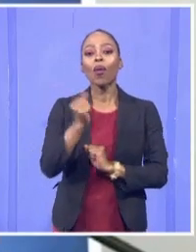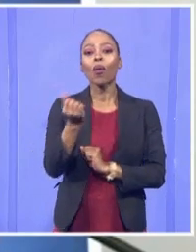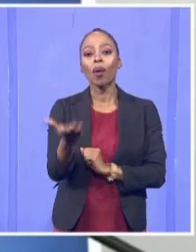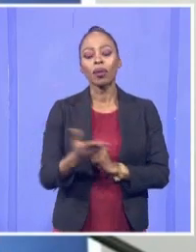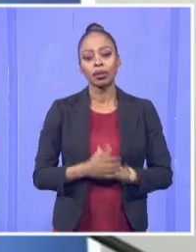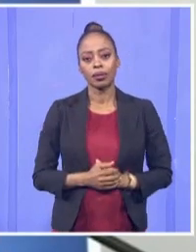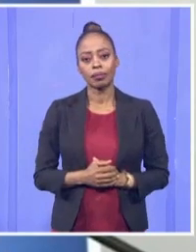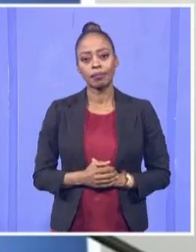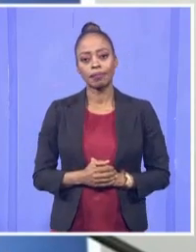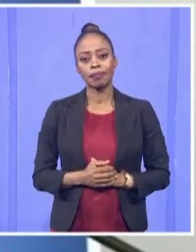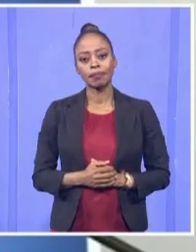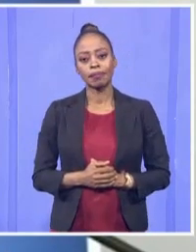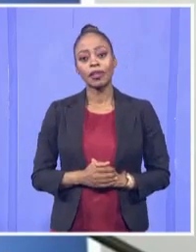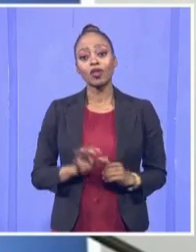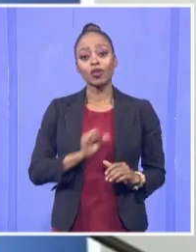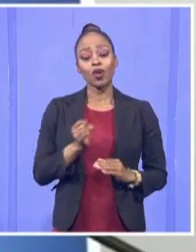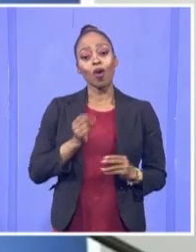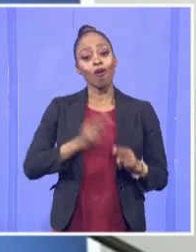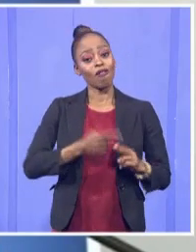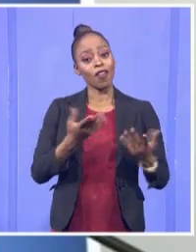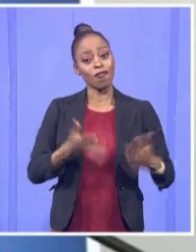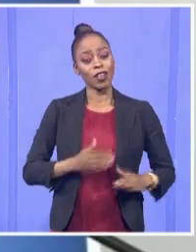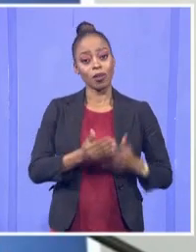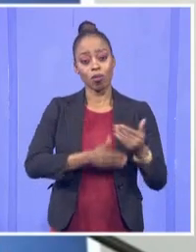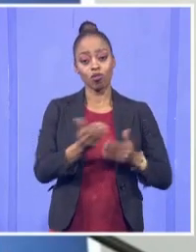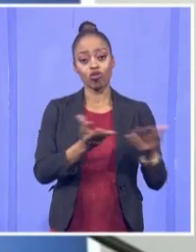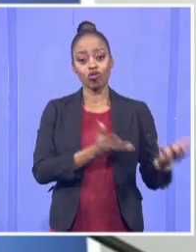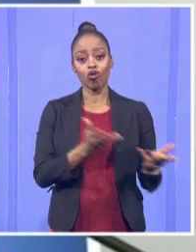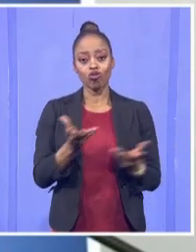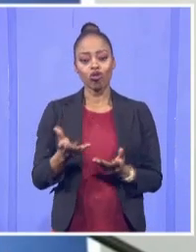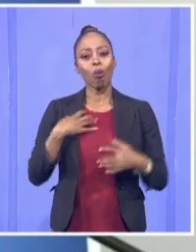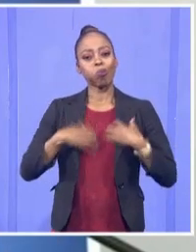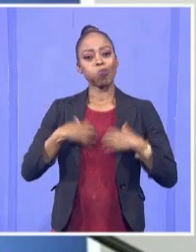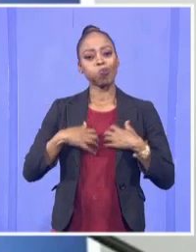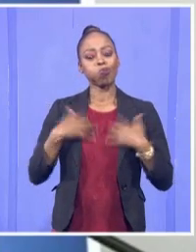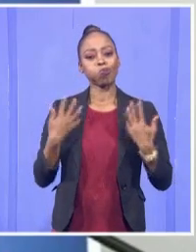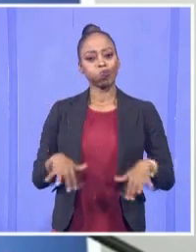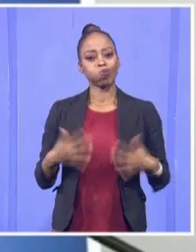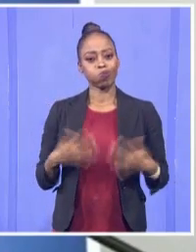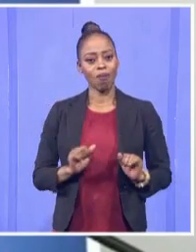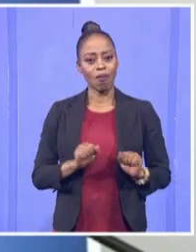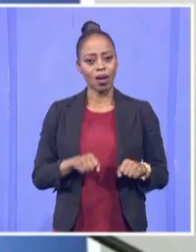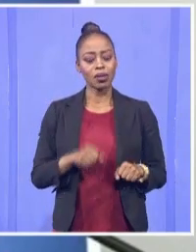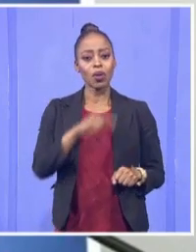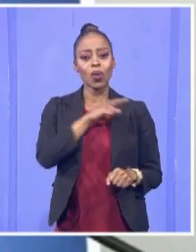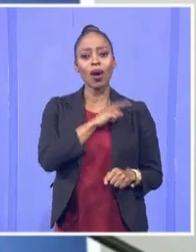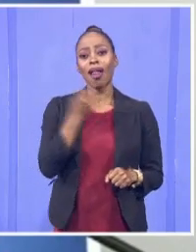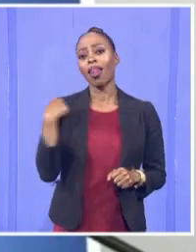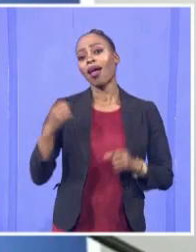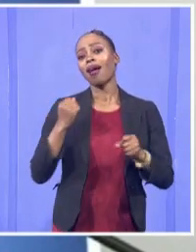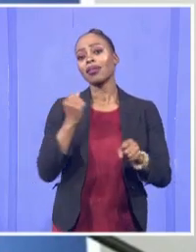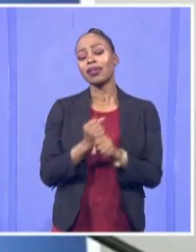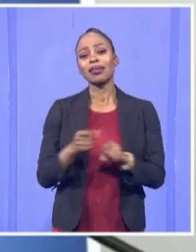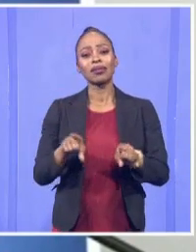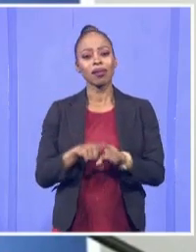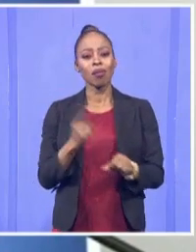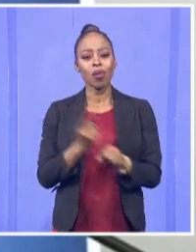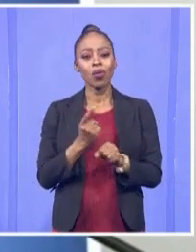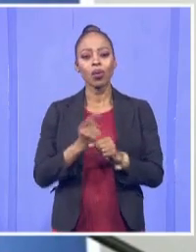So we've managed to conclude that process, and we are quite excited that last year alone we